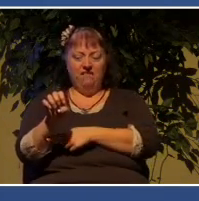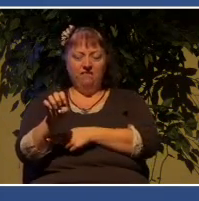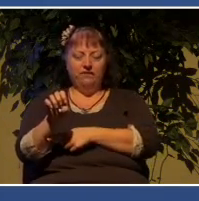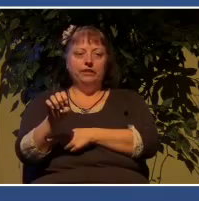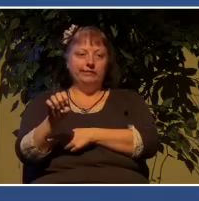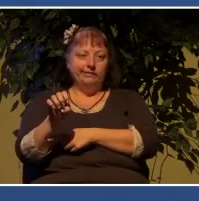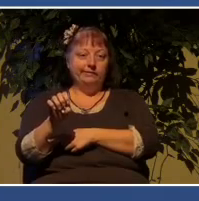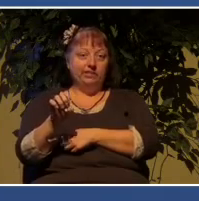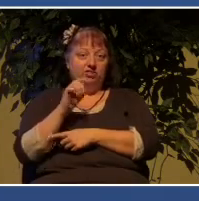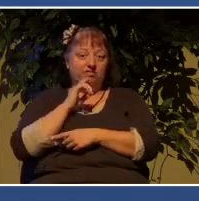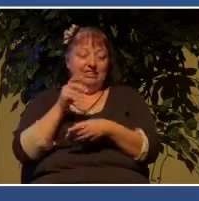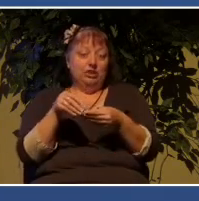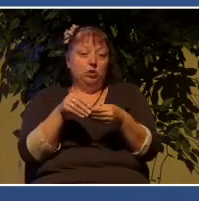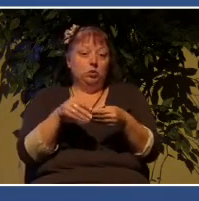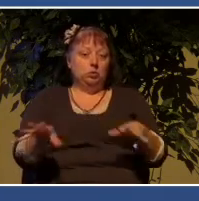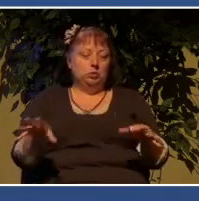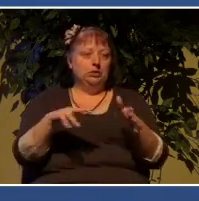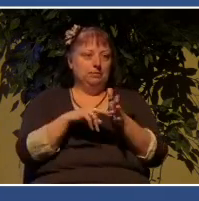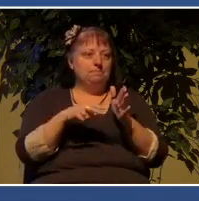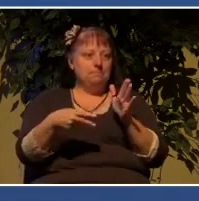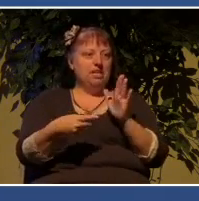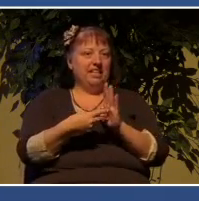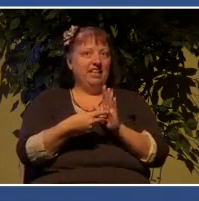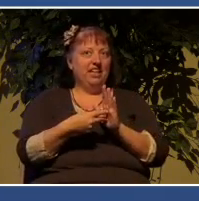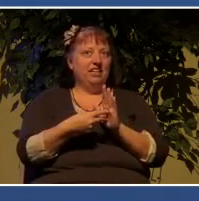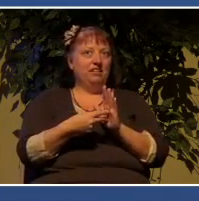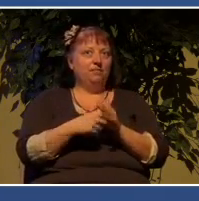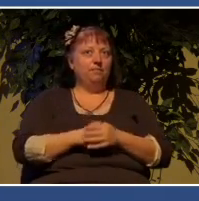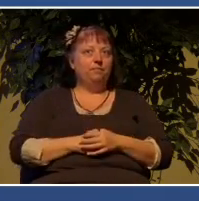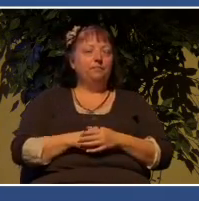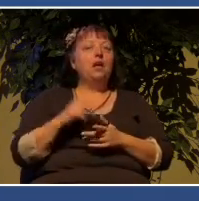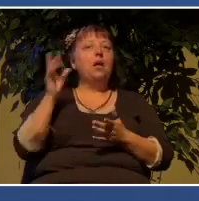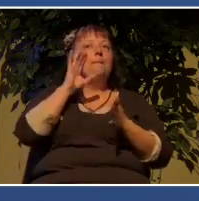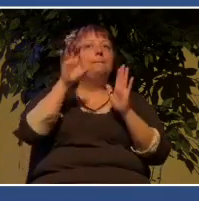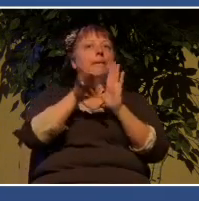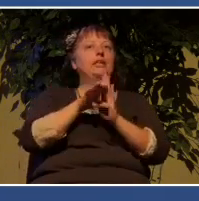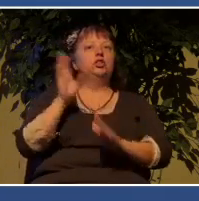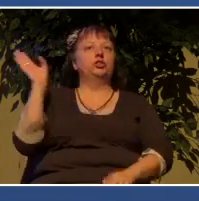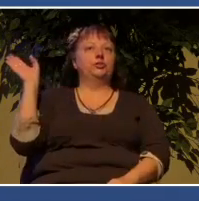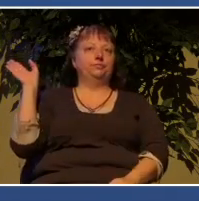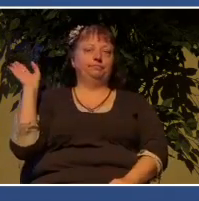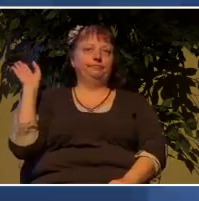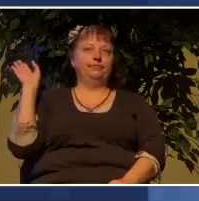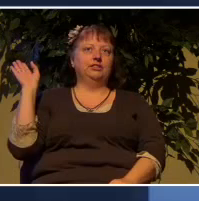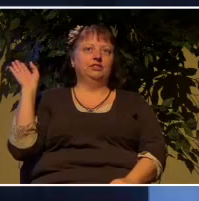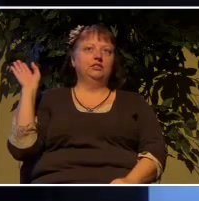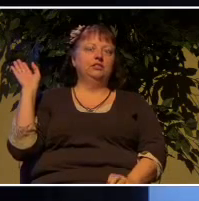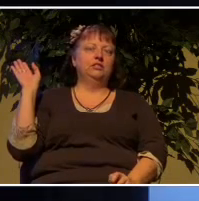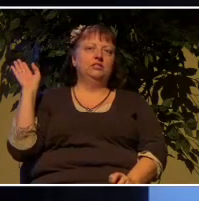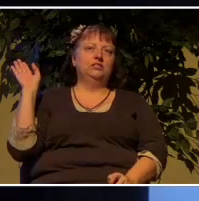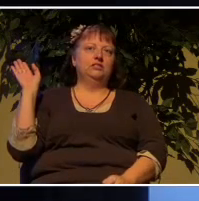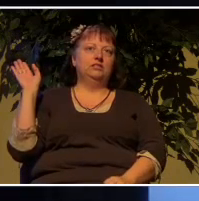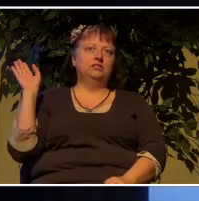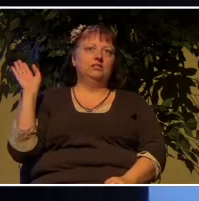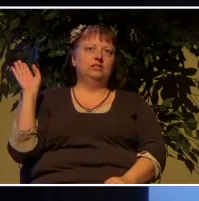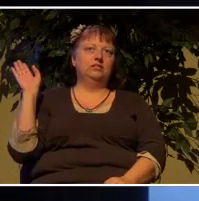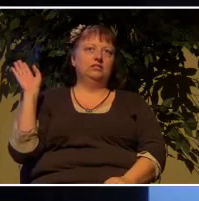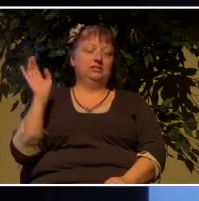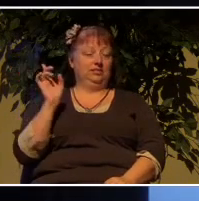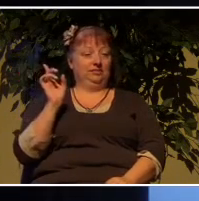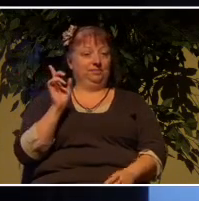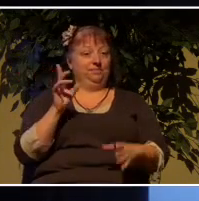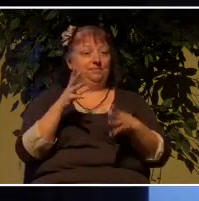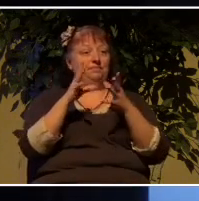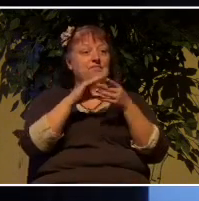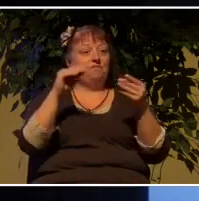picture. And it's a picture of three young men. This story has been in the news for